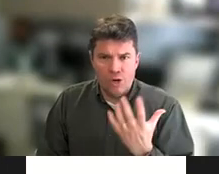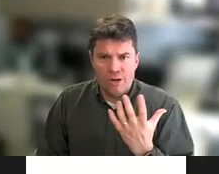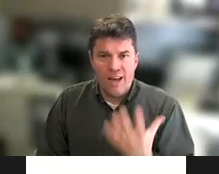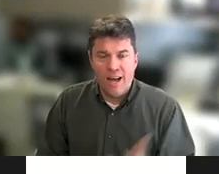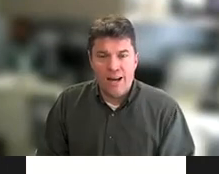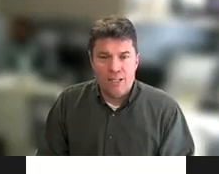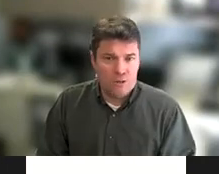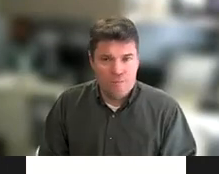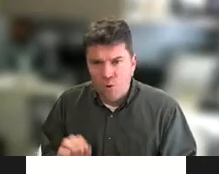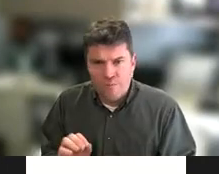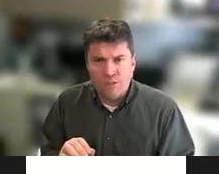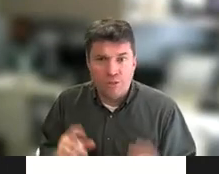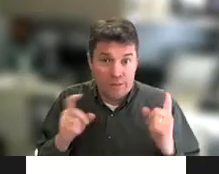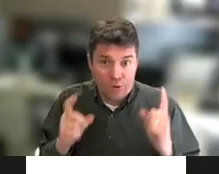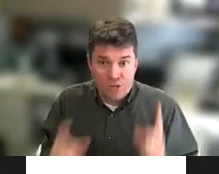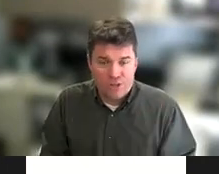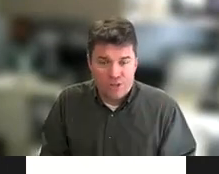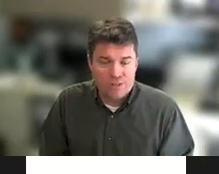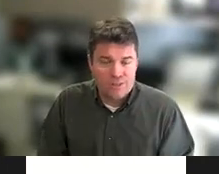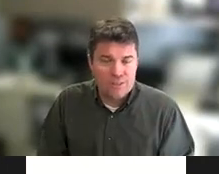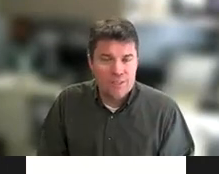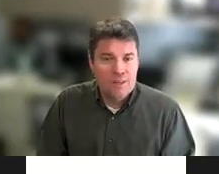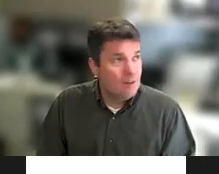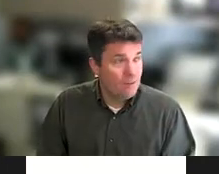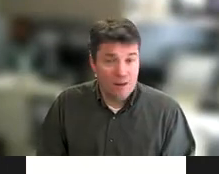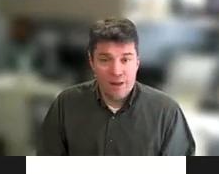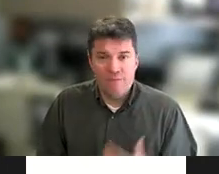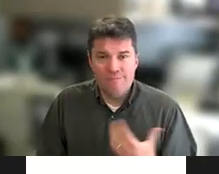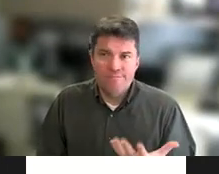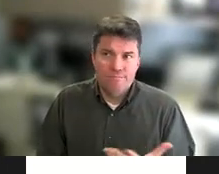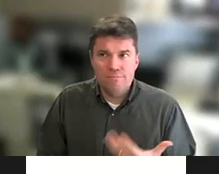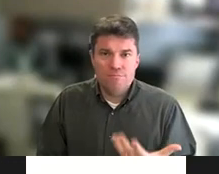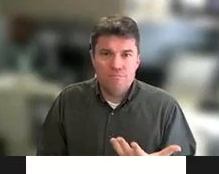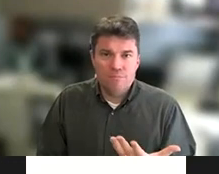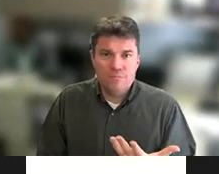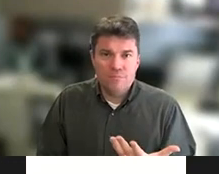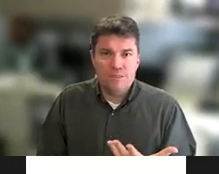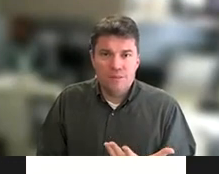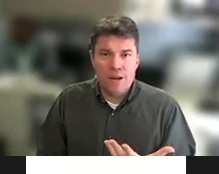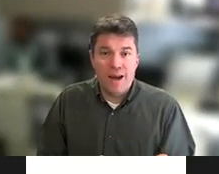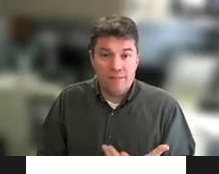by the look of the eyes, the movement or the expression. A lot of